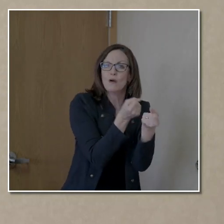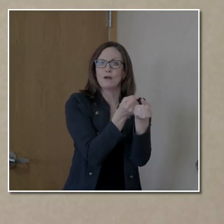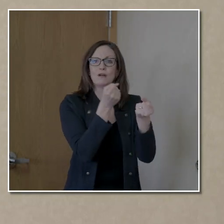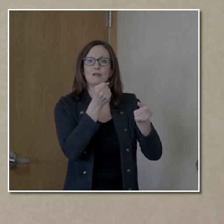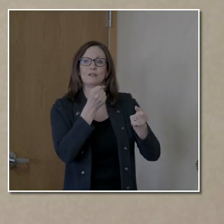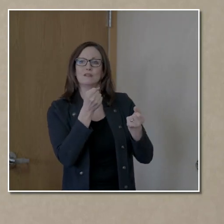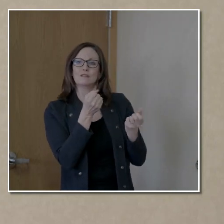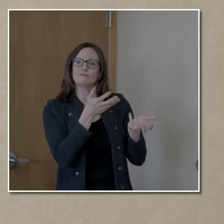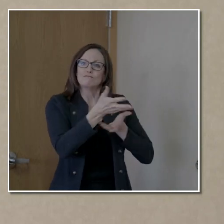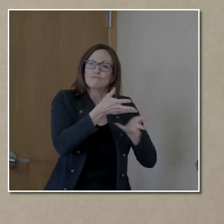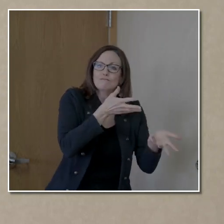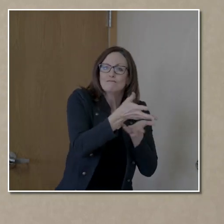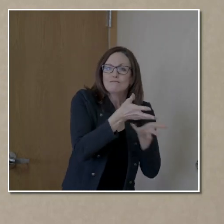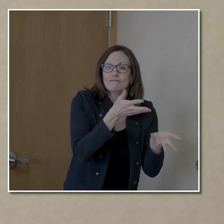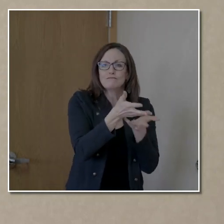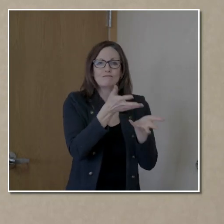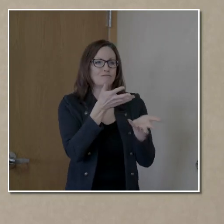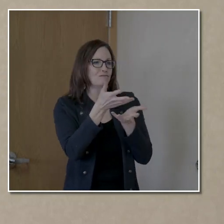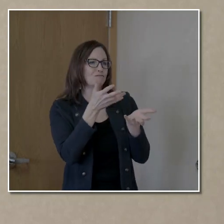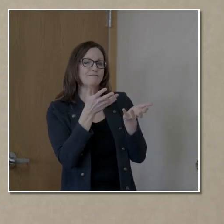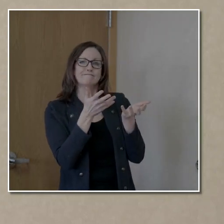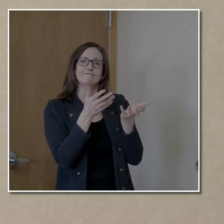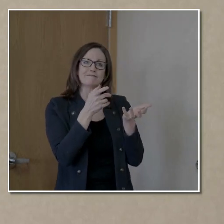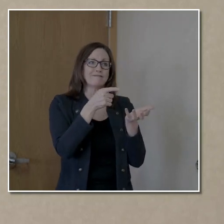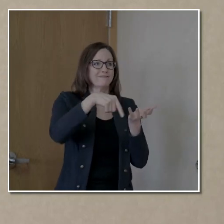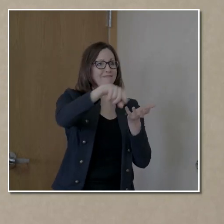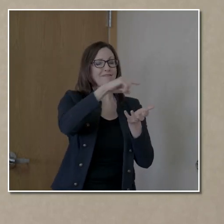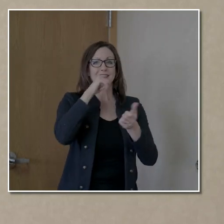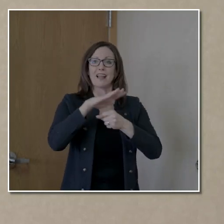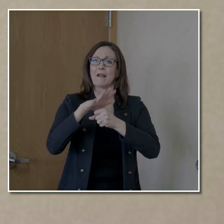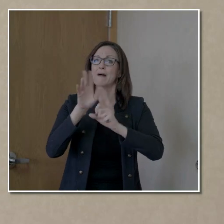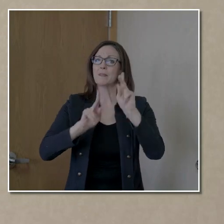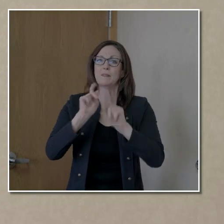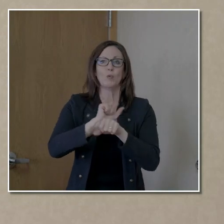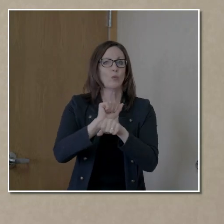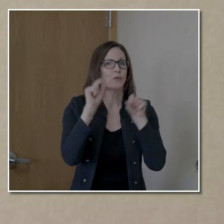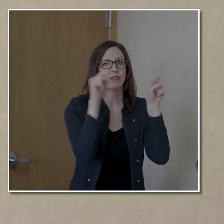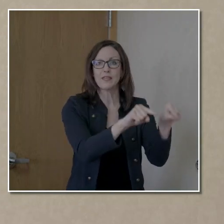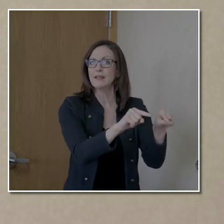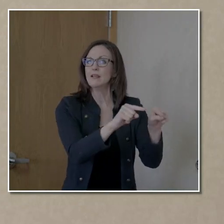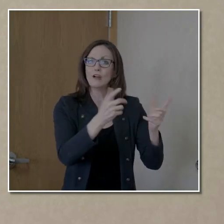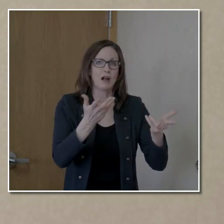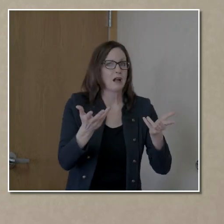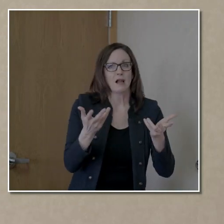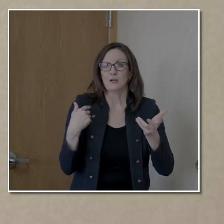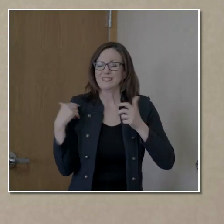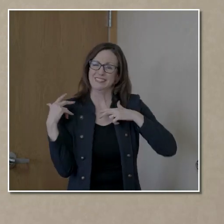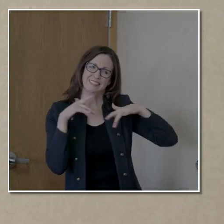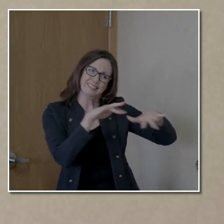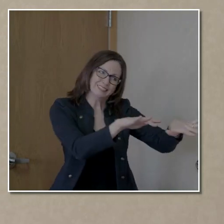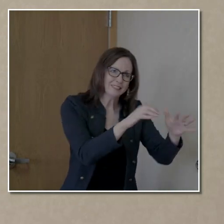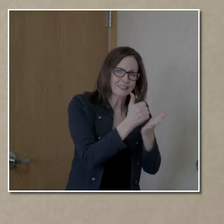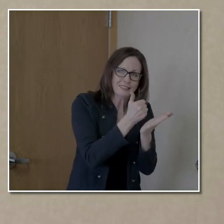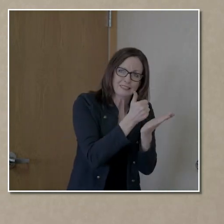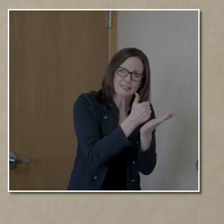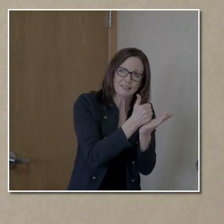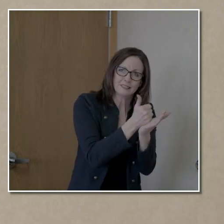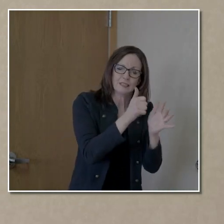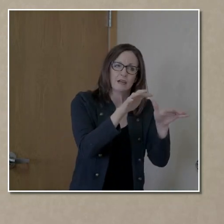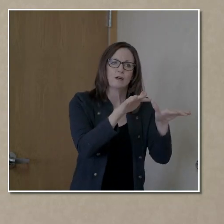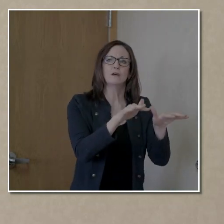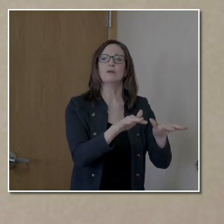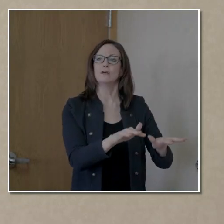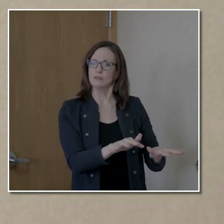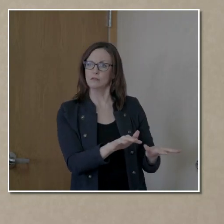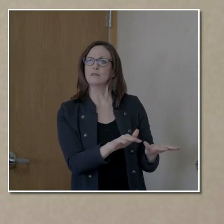General described. These are just a few examples of the ways we are working together to respond to this pandemic.